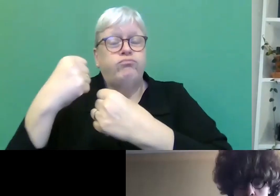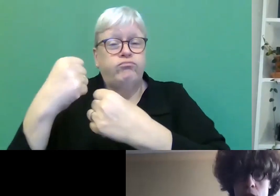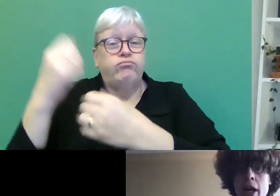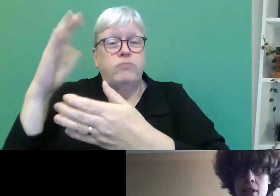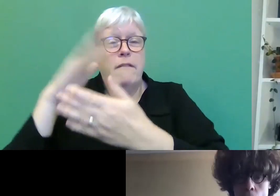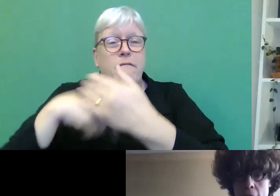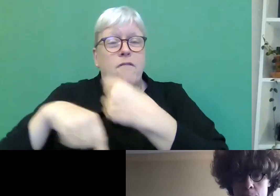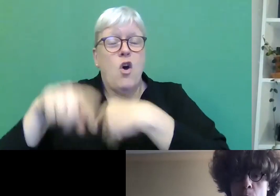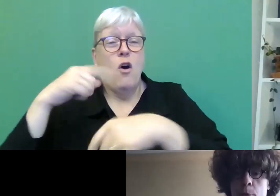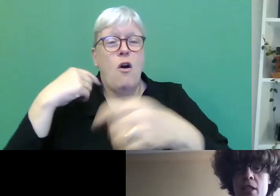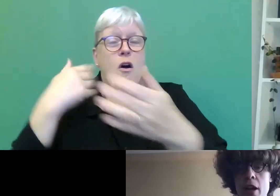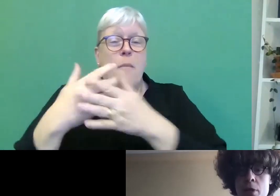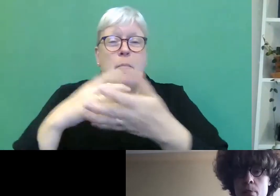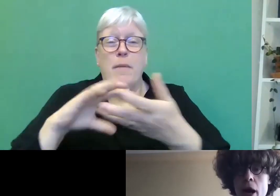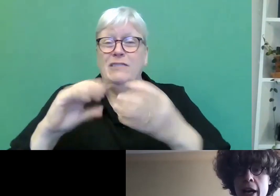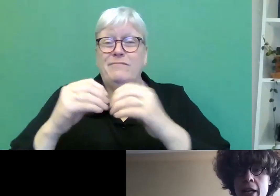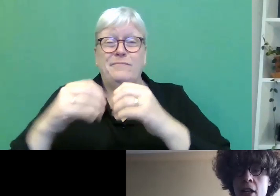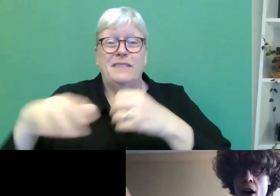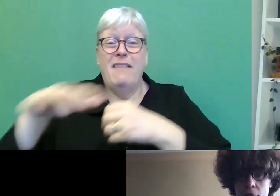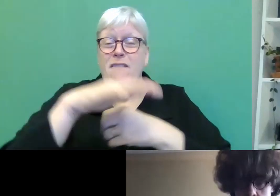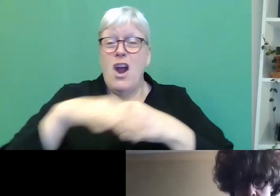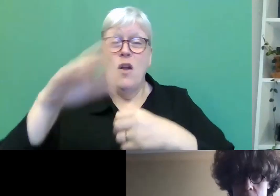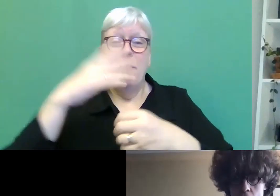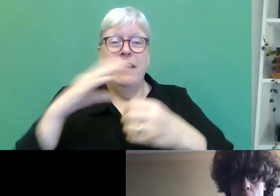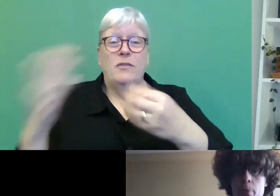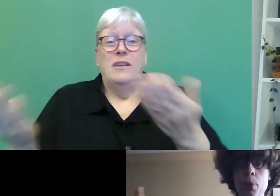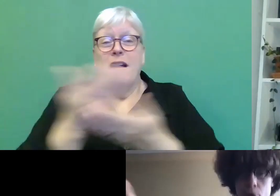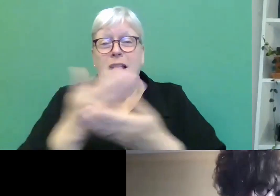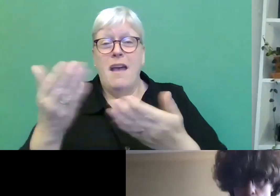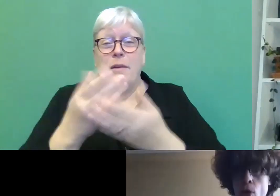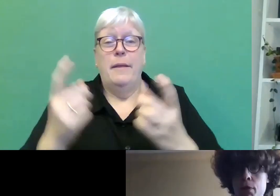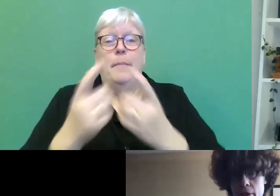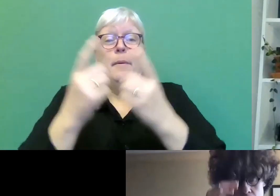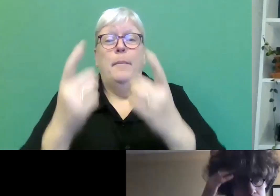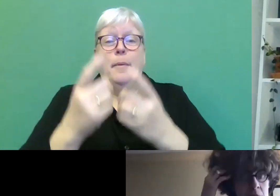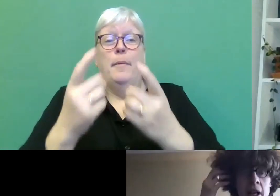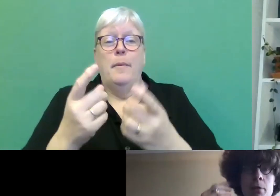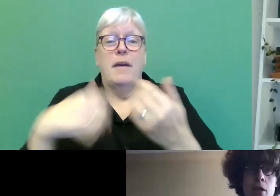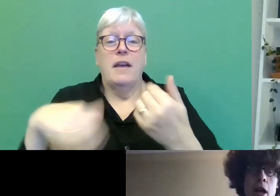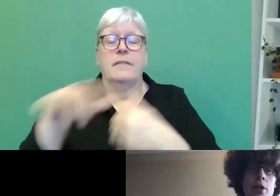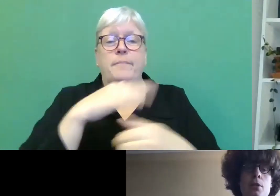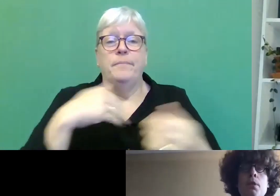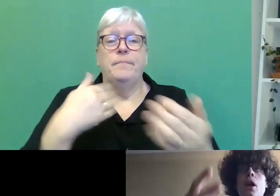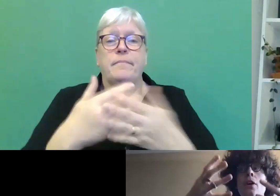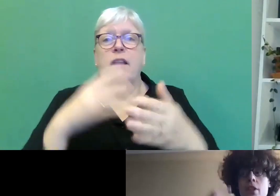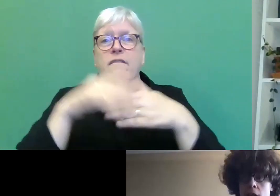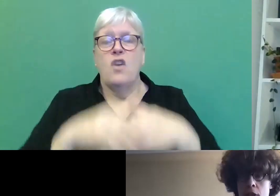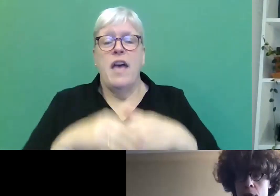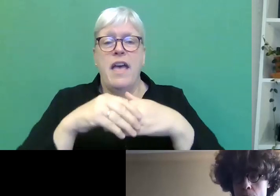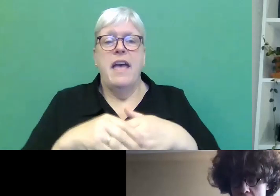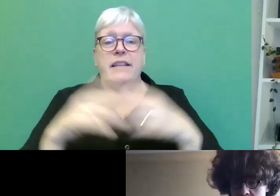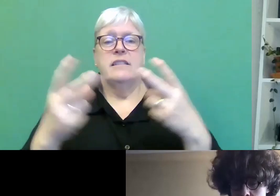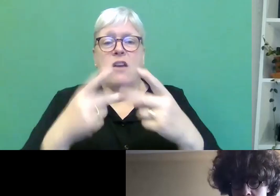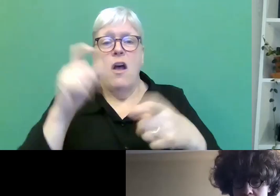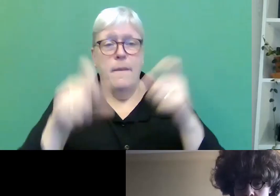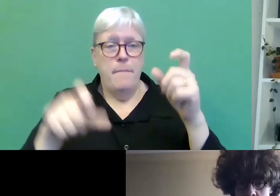in and would collide a lot in, but would be surrounded by our friends and other people that were involved in them. And it would allow us to pluck ourselves out